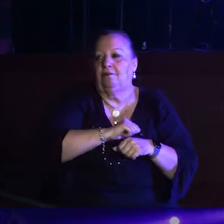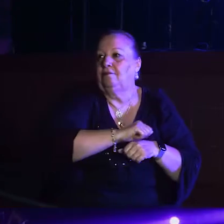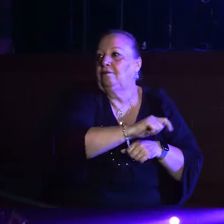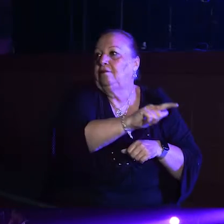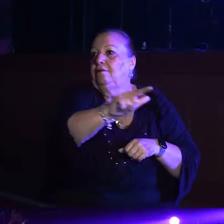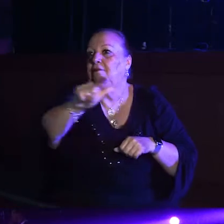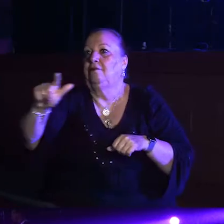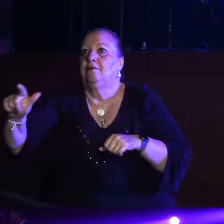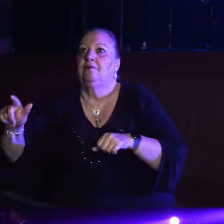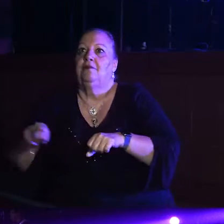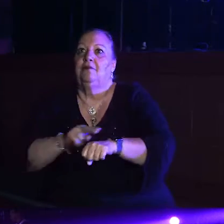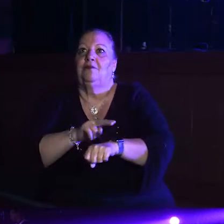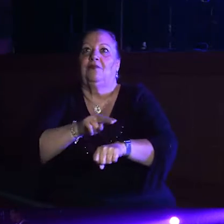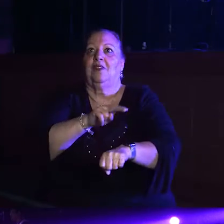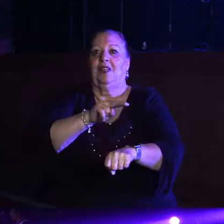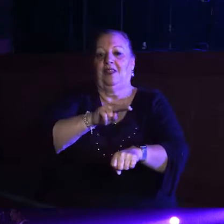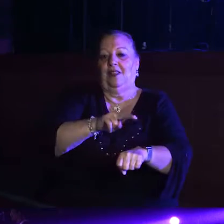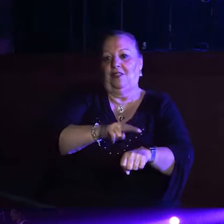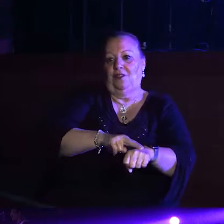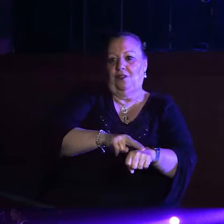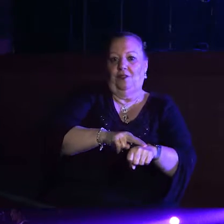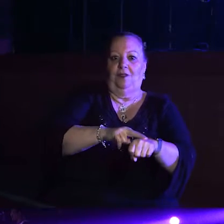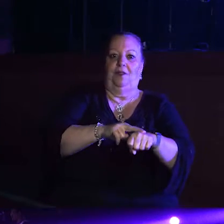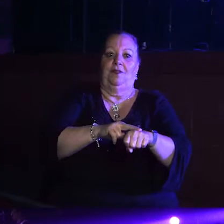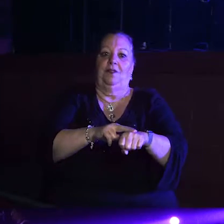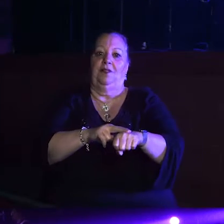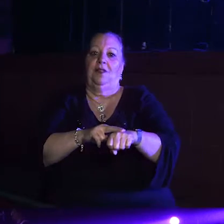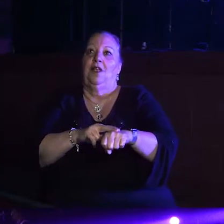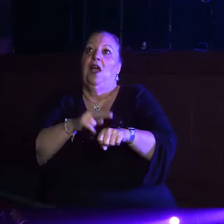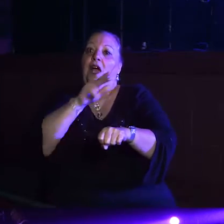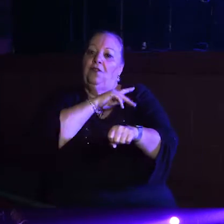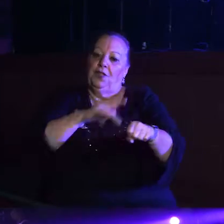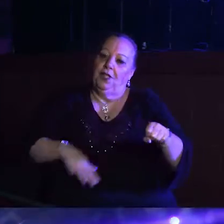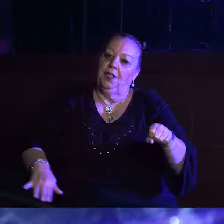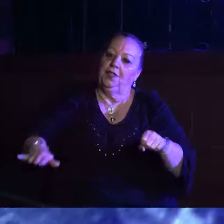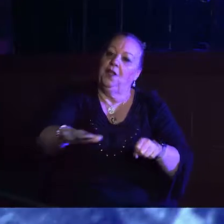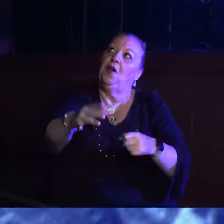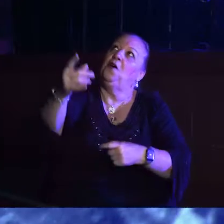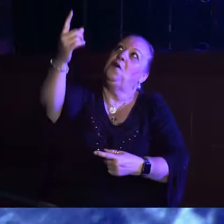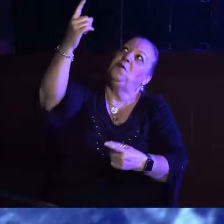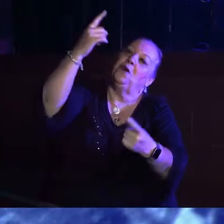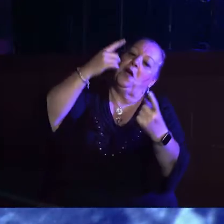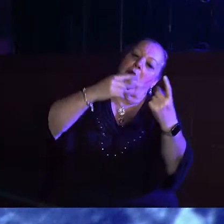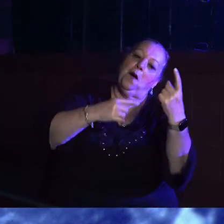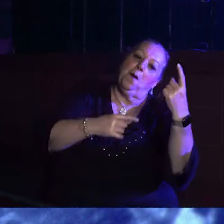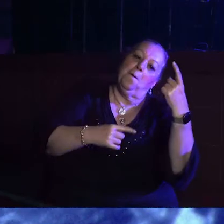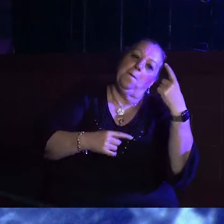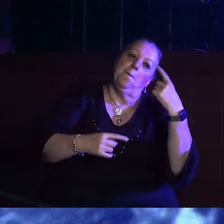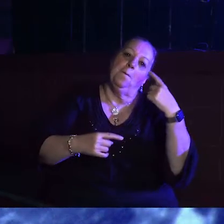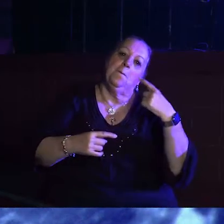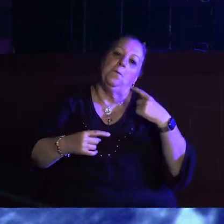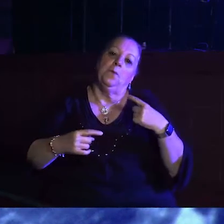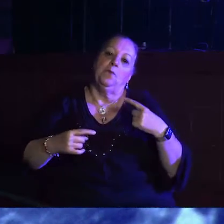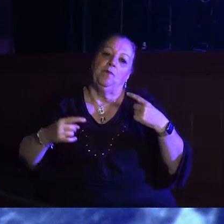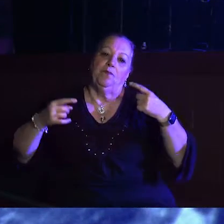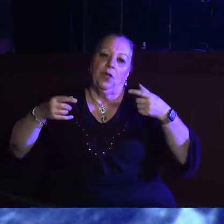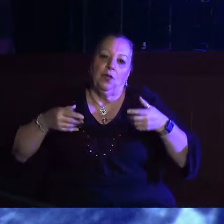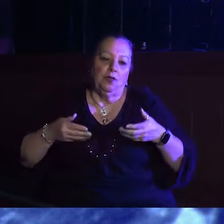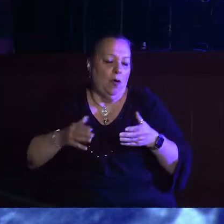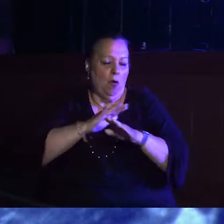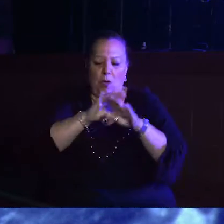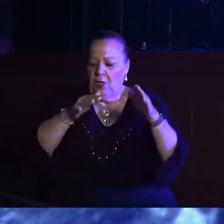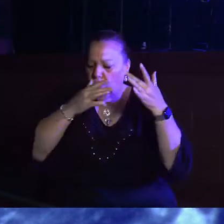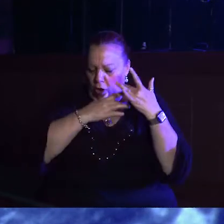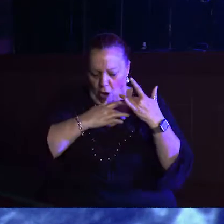generations, of every nation, of kingdom come.